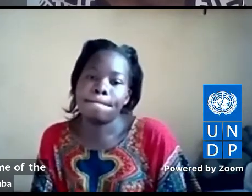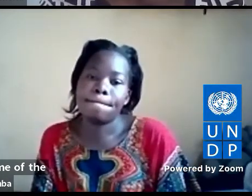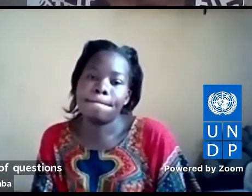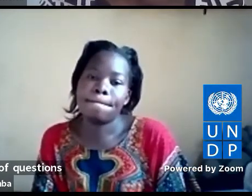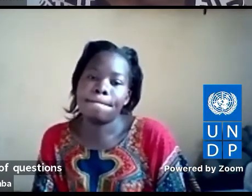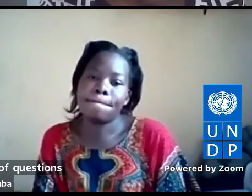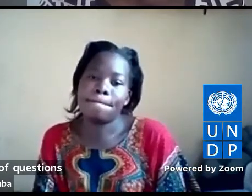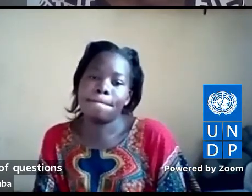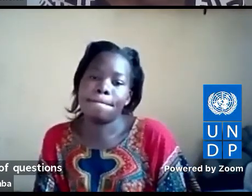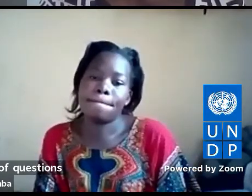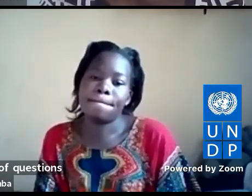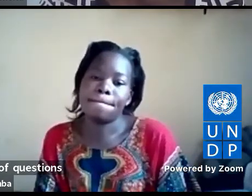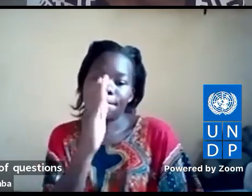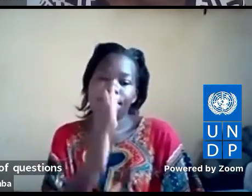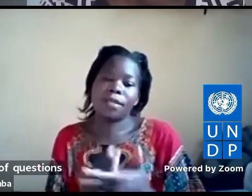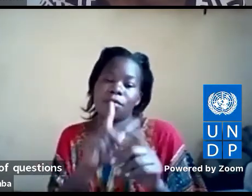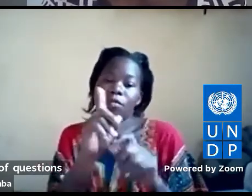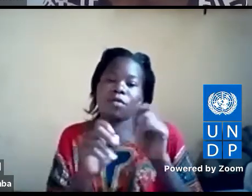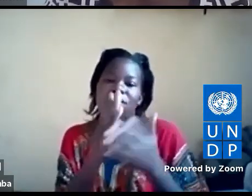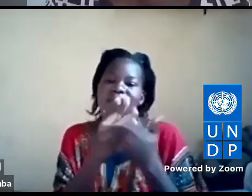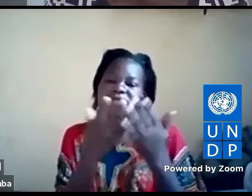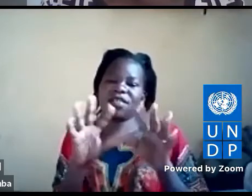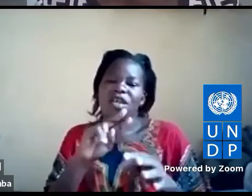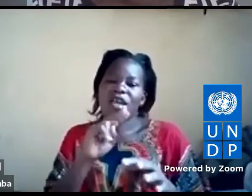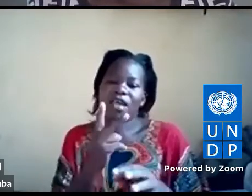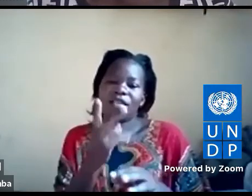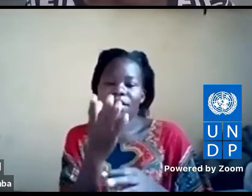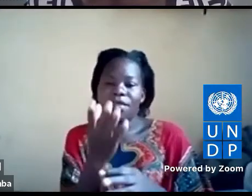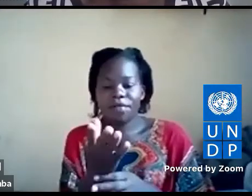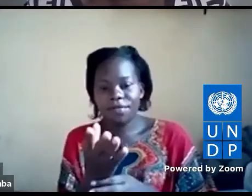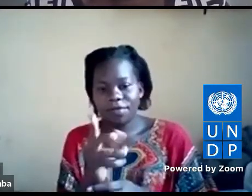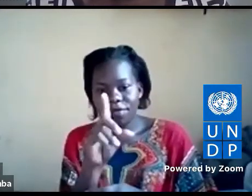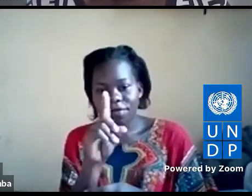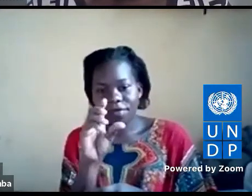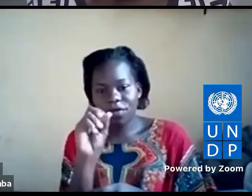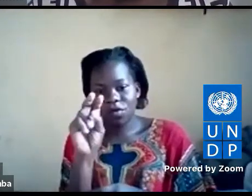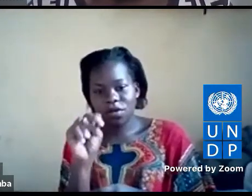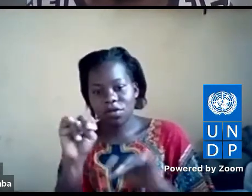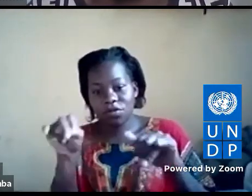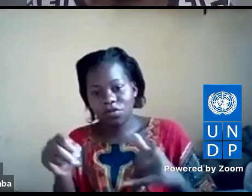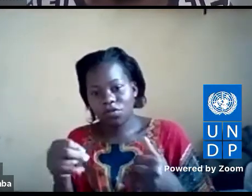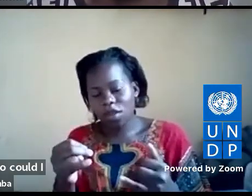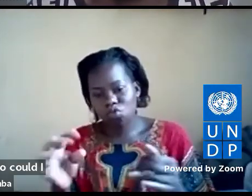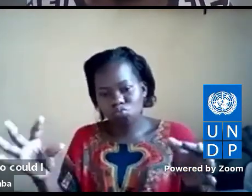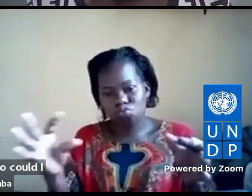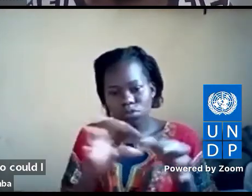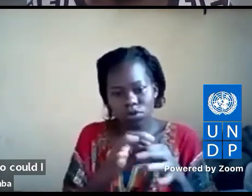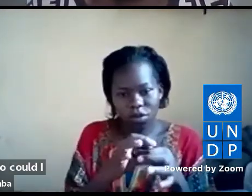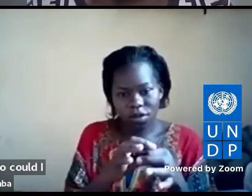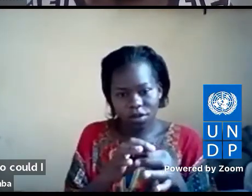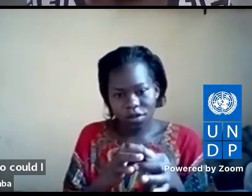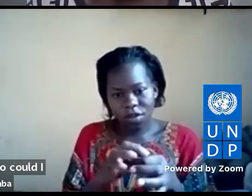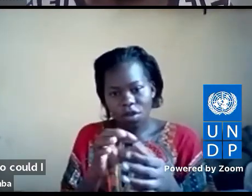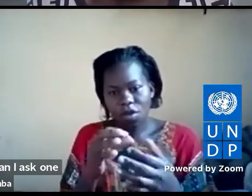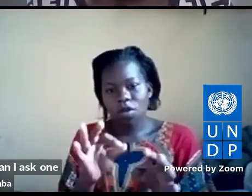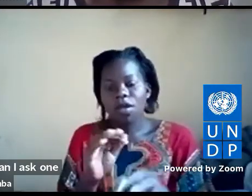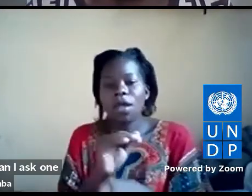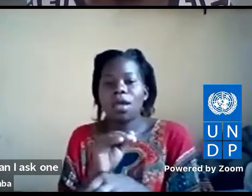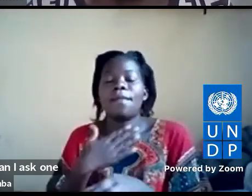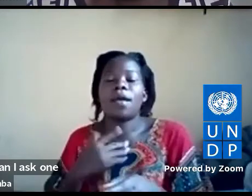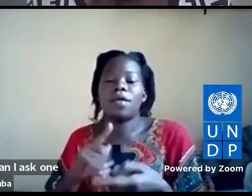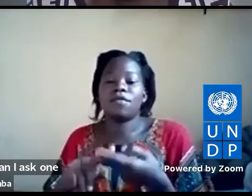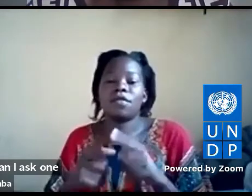answered. I think Don is trying to get hold of me. So could I ask one of my colleagues, perhaps Paula, to reach out to him